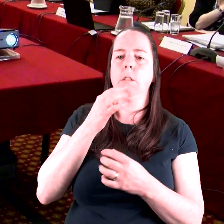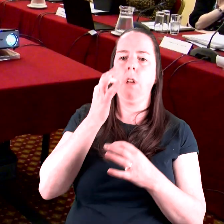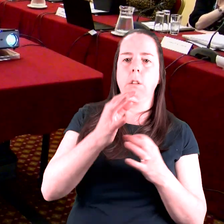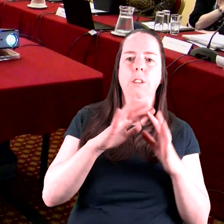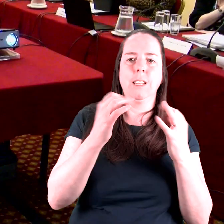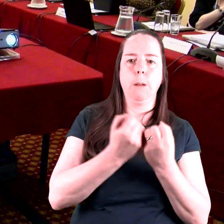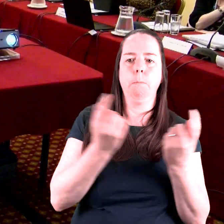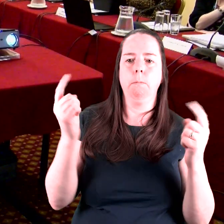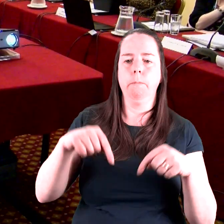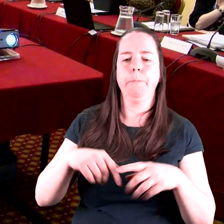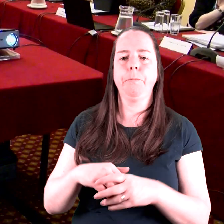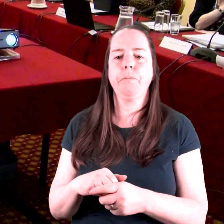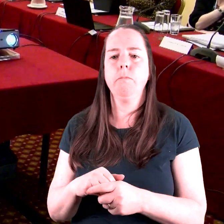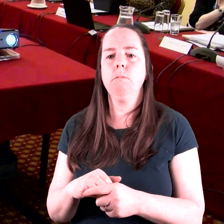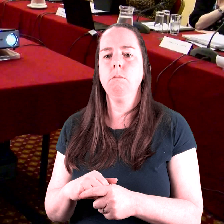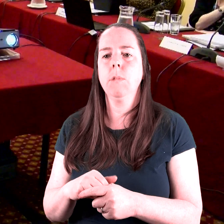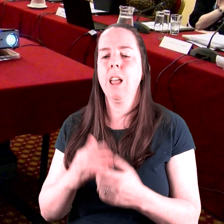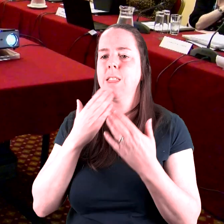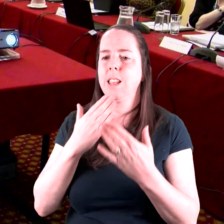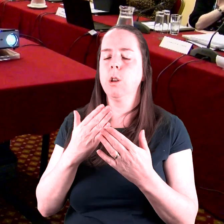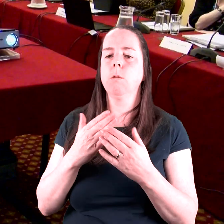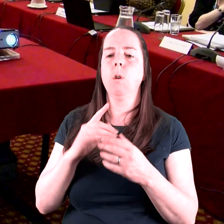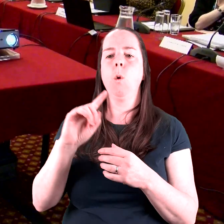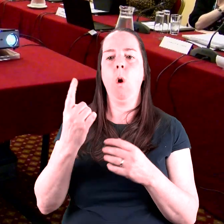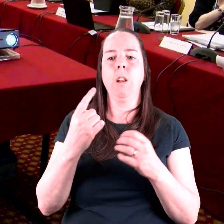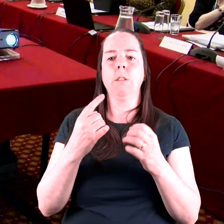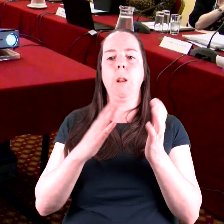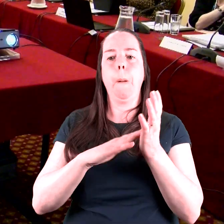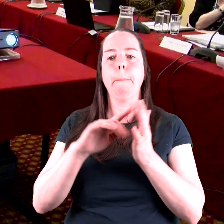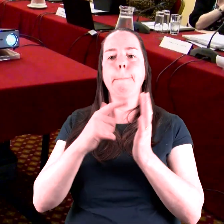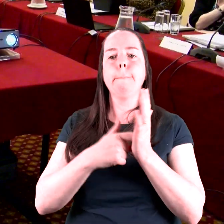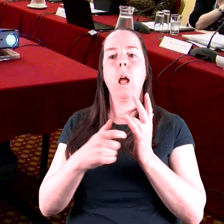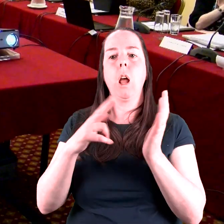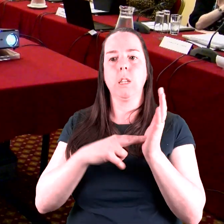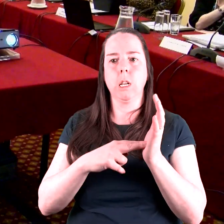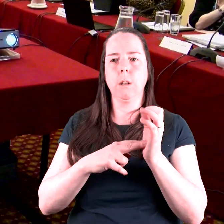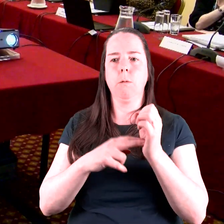thank you. Thank you.